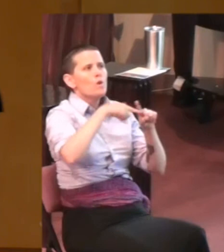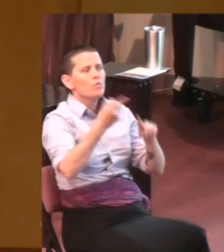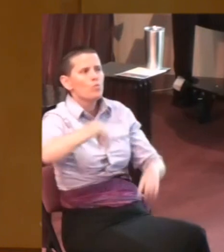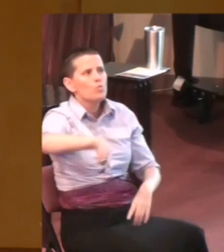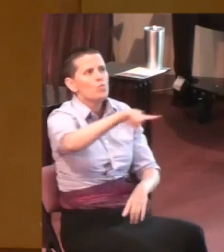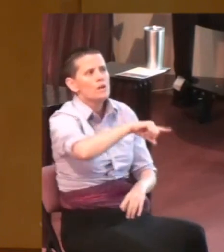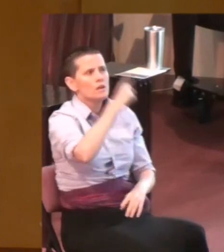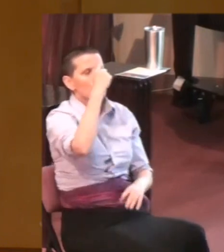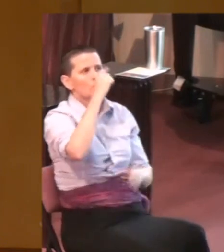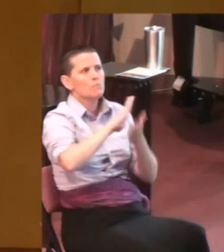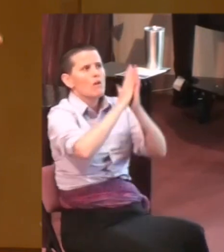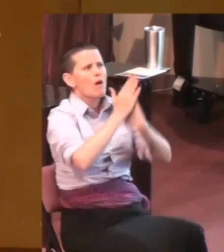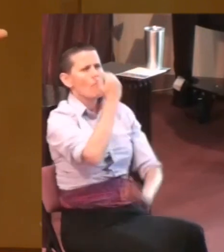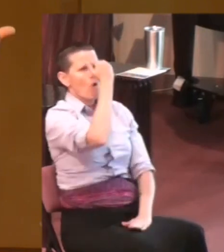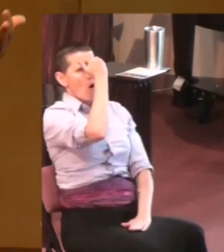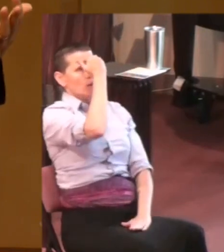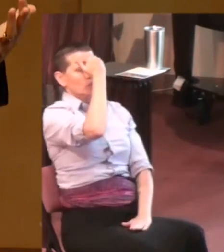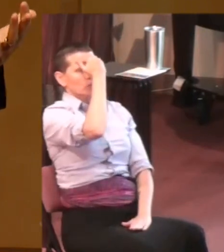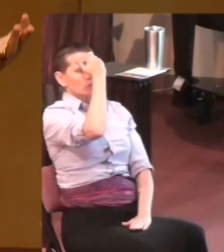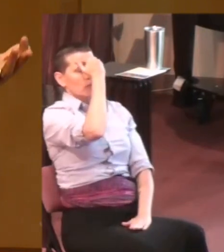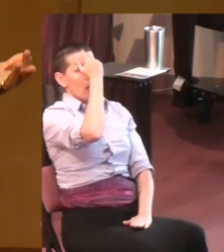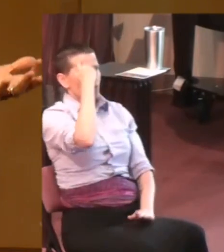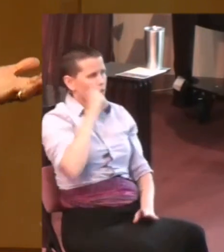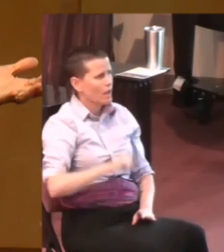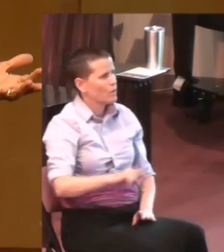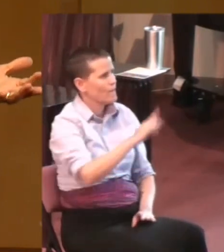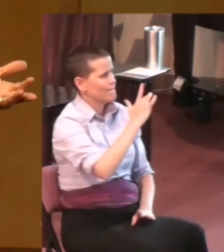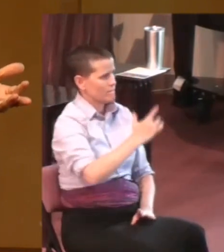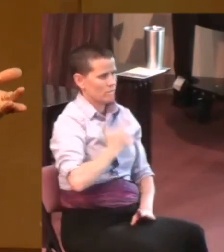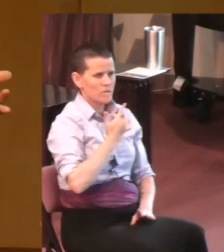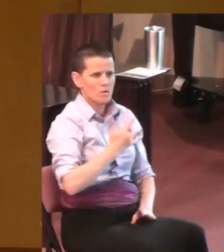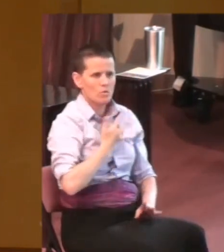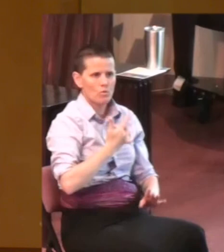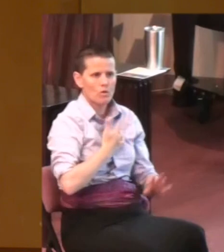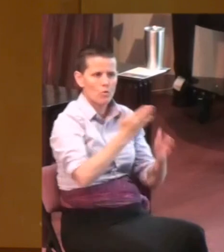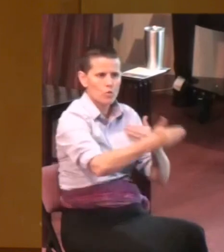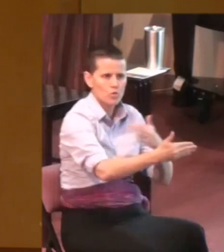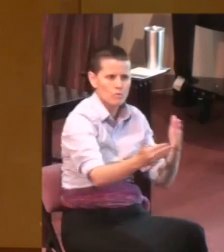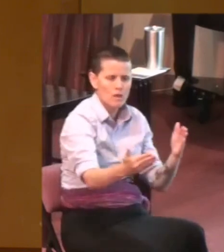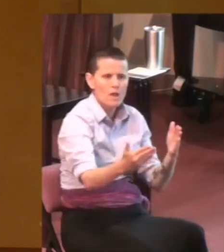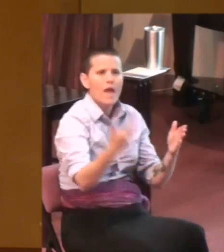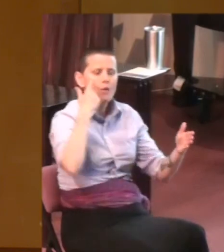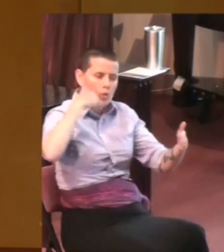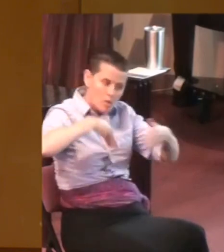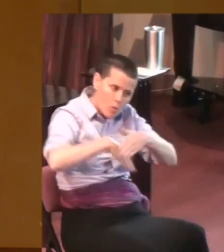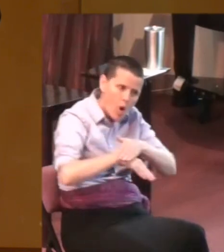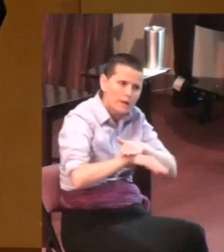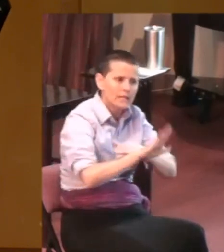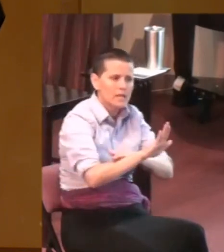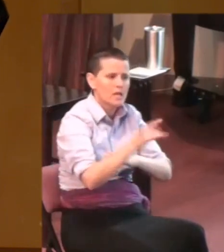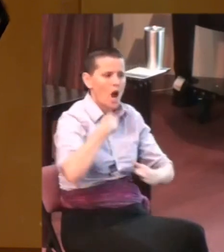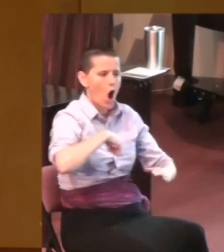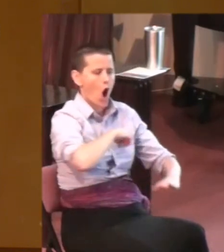We're changing the mood in a room by just being authentic. We don't have to be anything